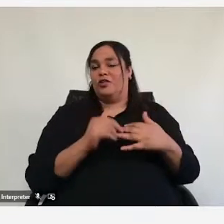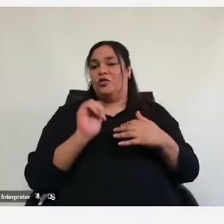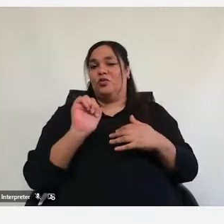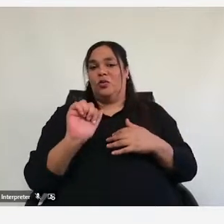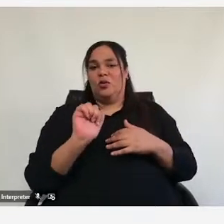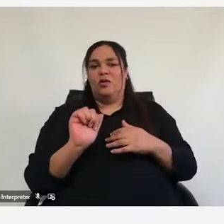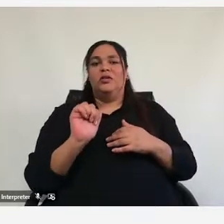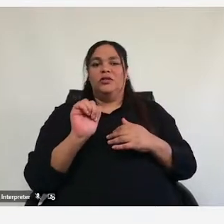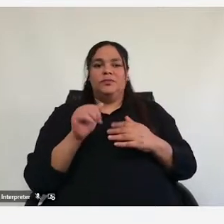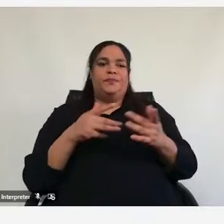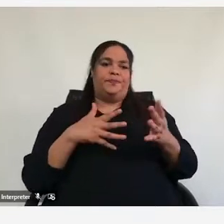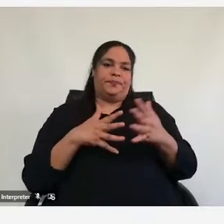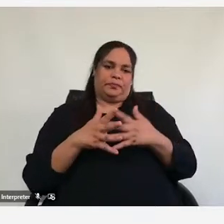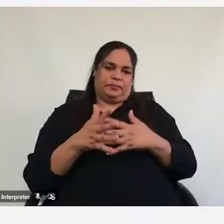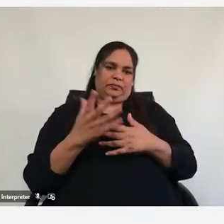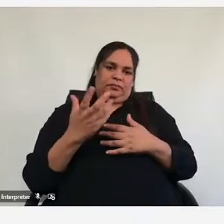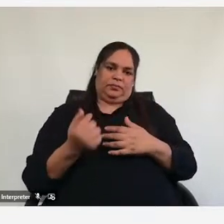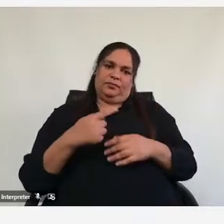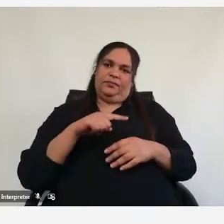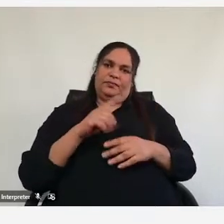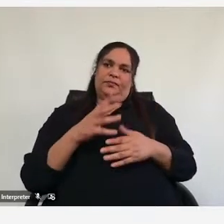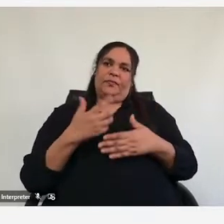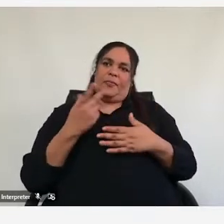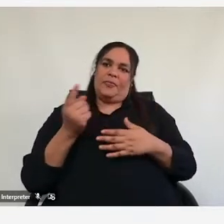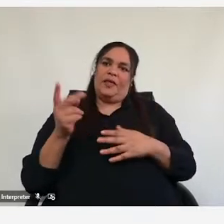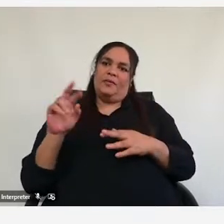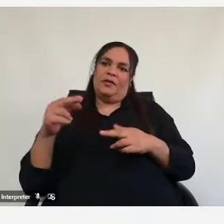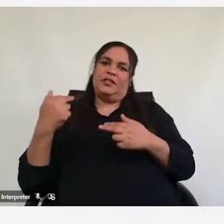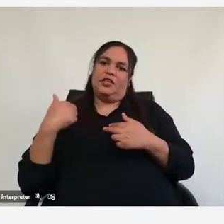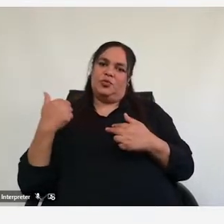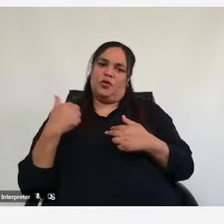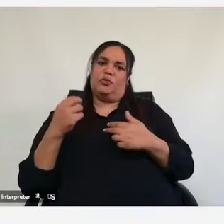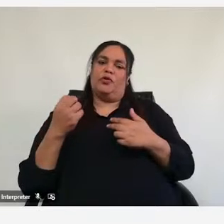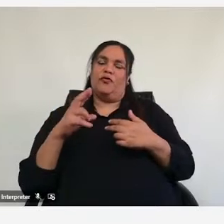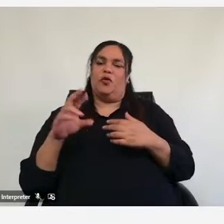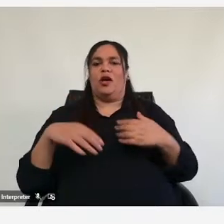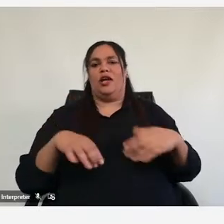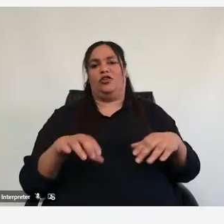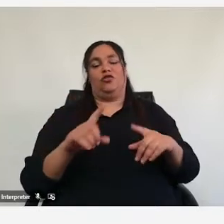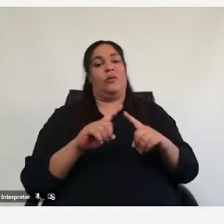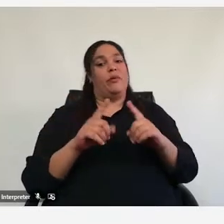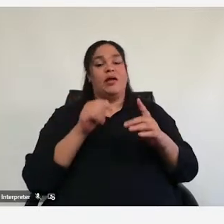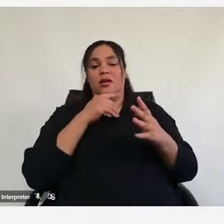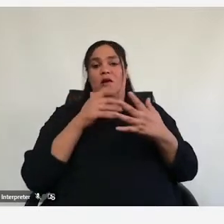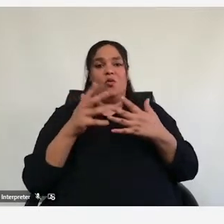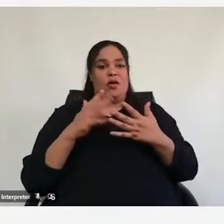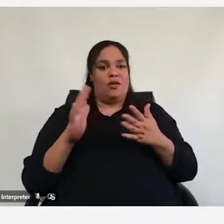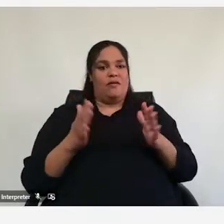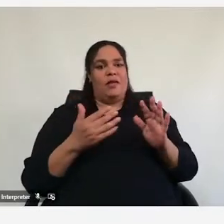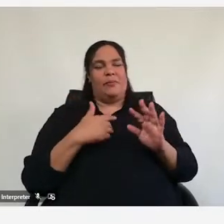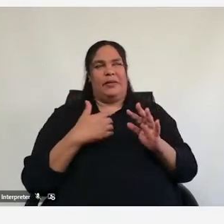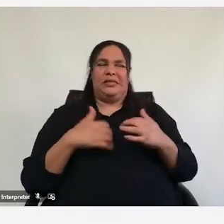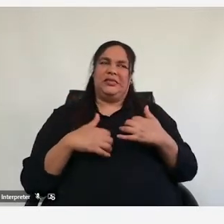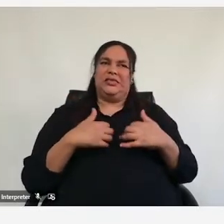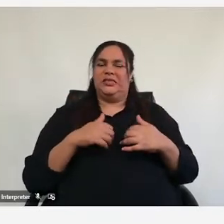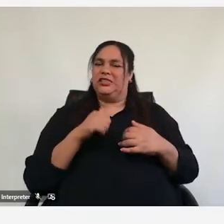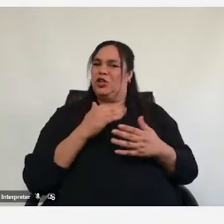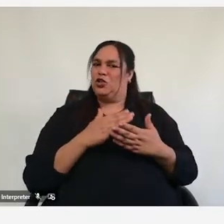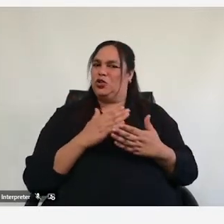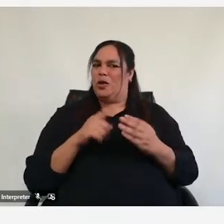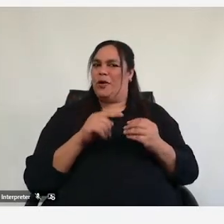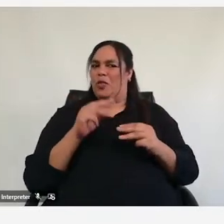are transparent and that it is held accountable for its actions. However, I'm skeptical about the